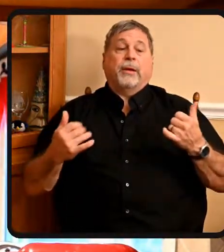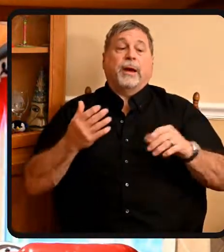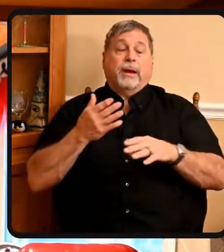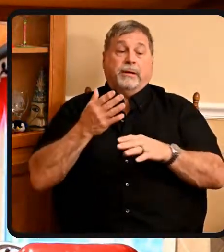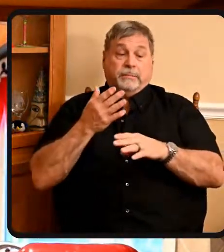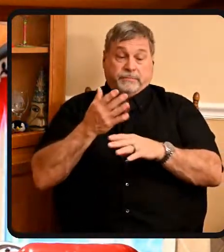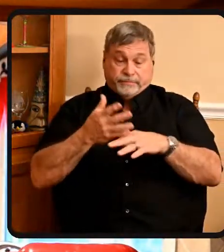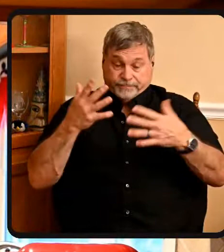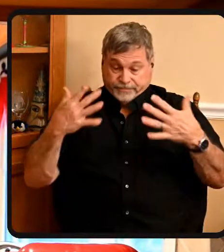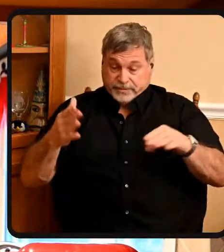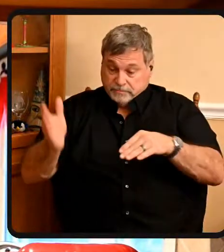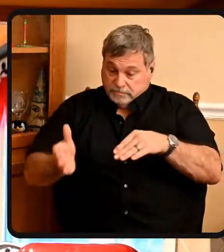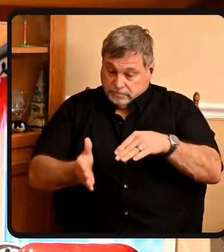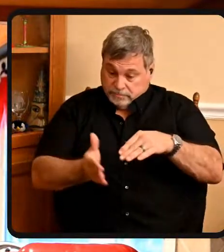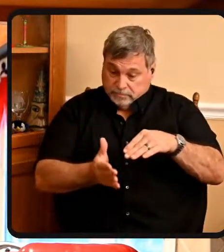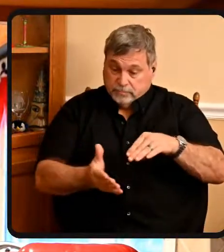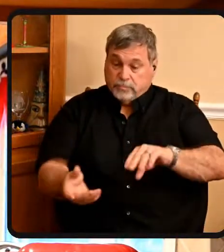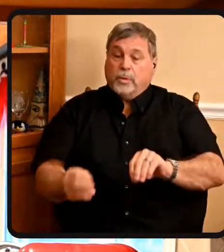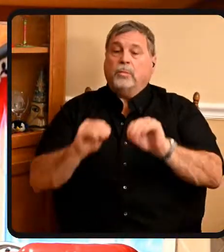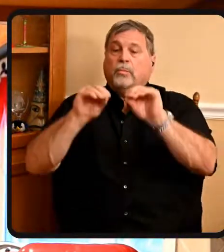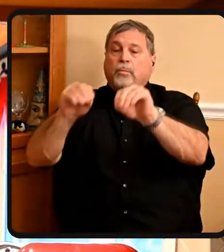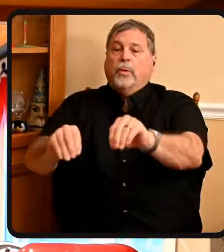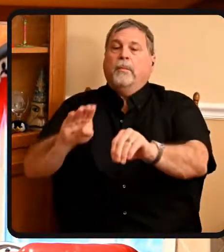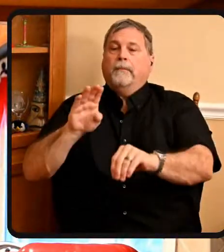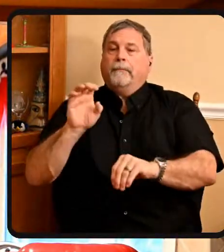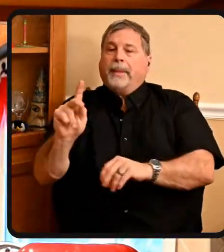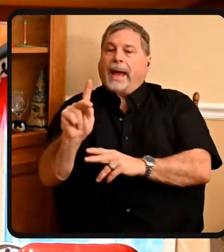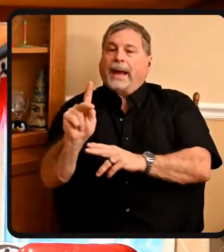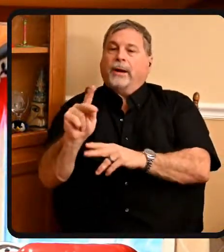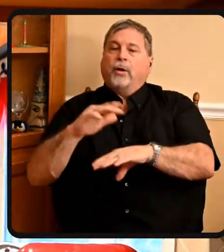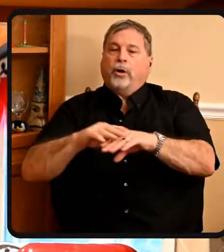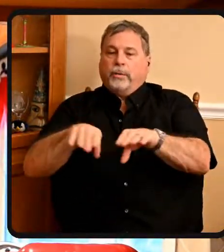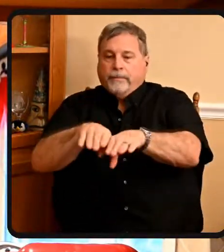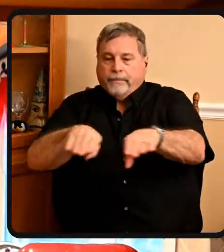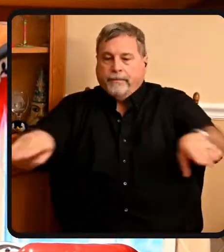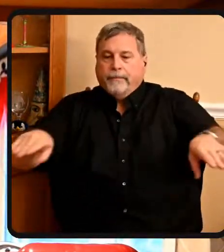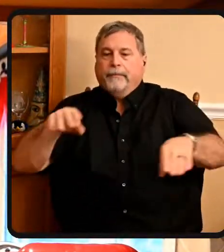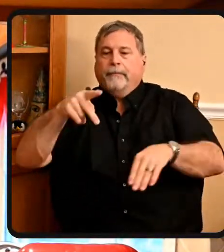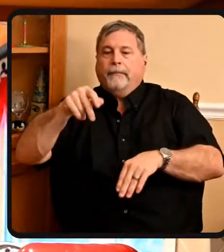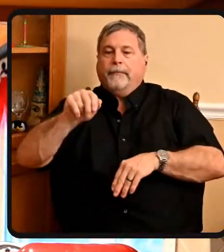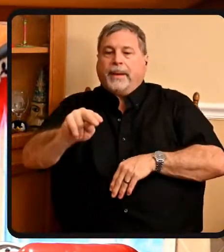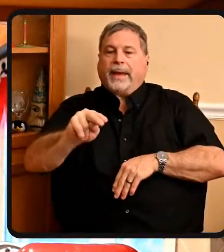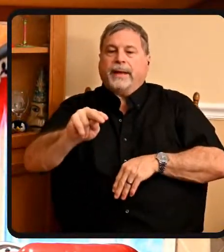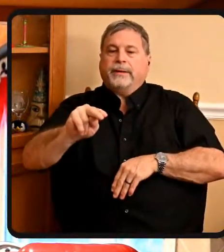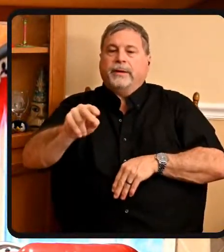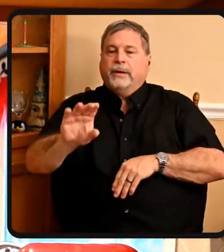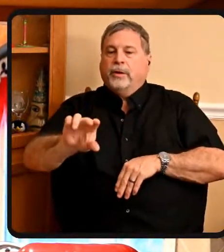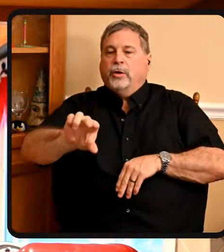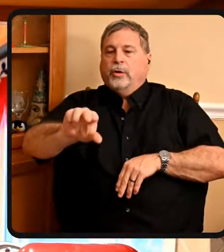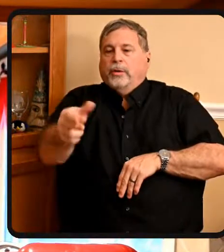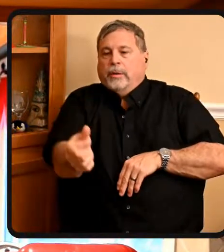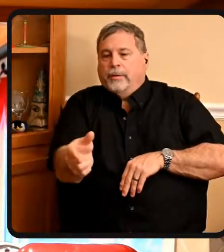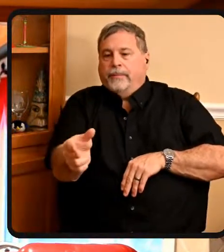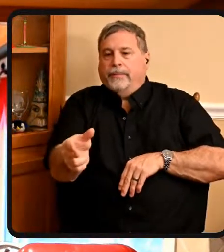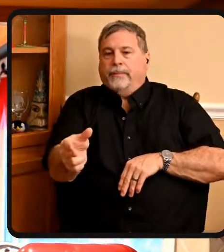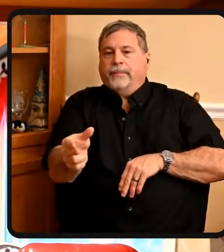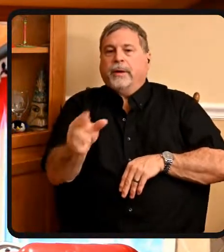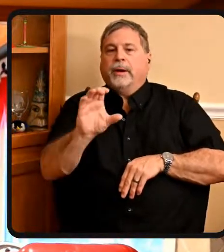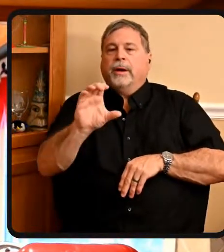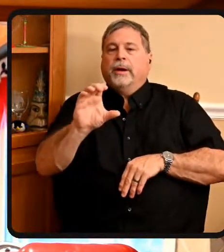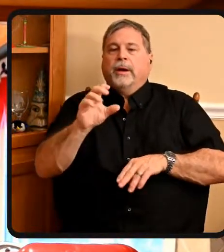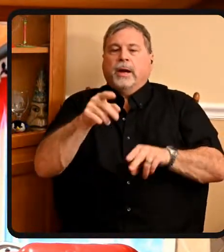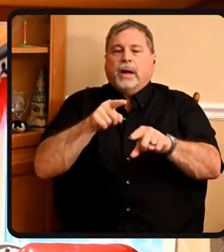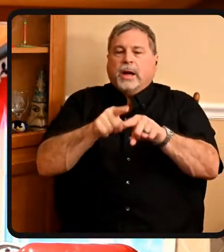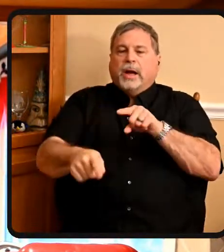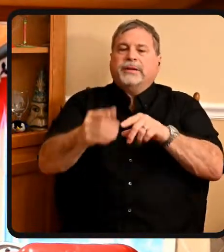And what we'll do is we'll take these, put them back onto a sheet pan, and we're going to turn them cut side